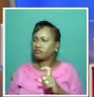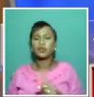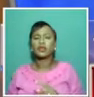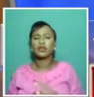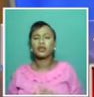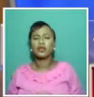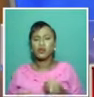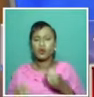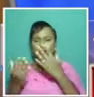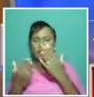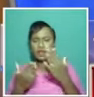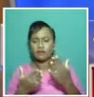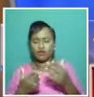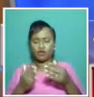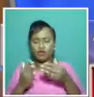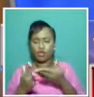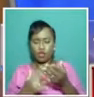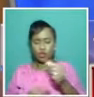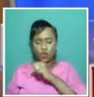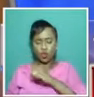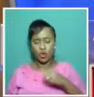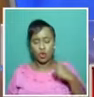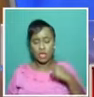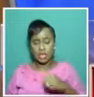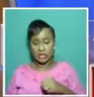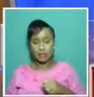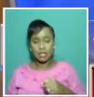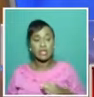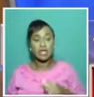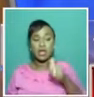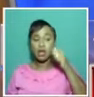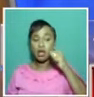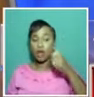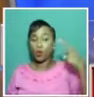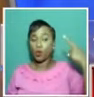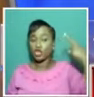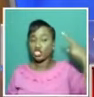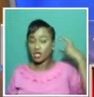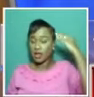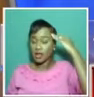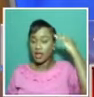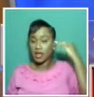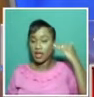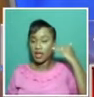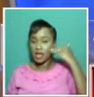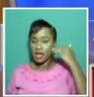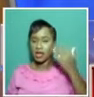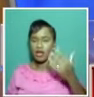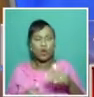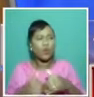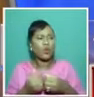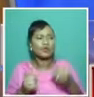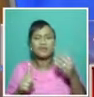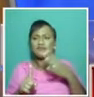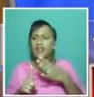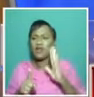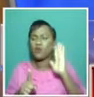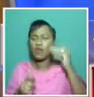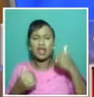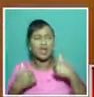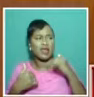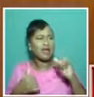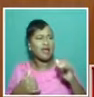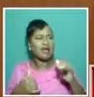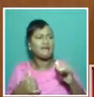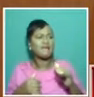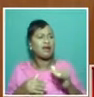autopsy that Hannah was shot in her head. Now, what effect would that have on, let's say, her siblings living in that house? Now, that is